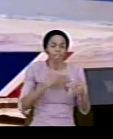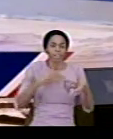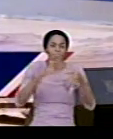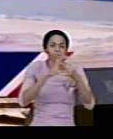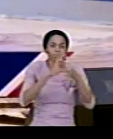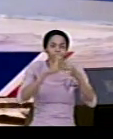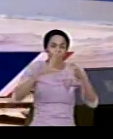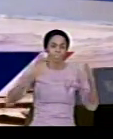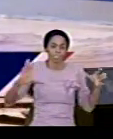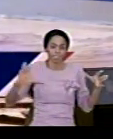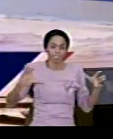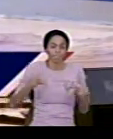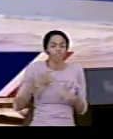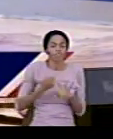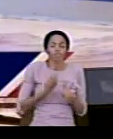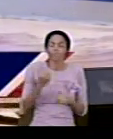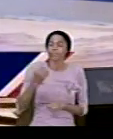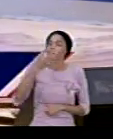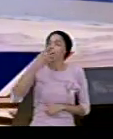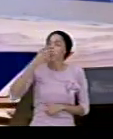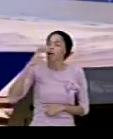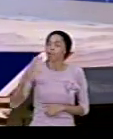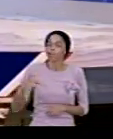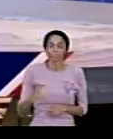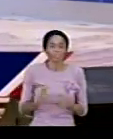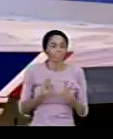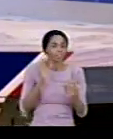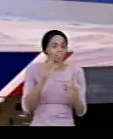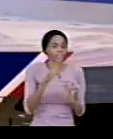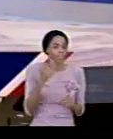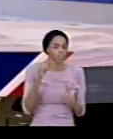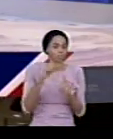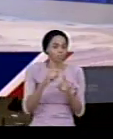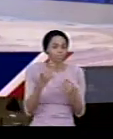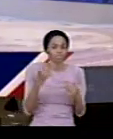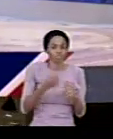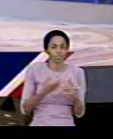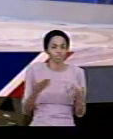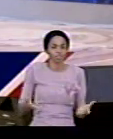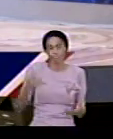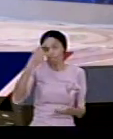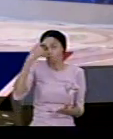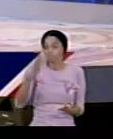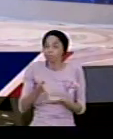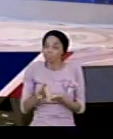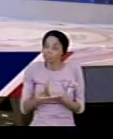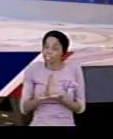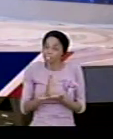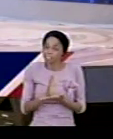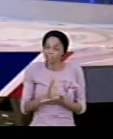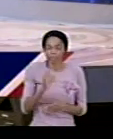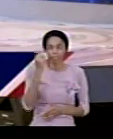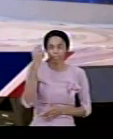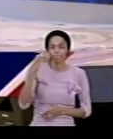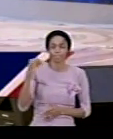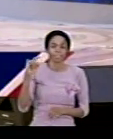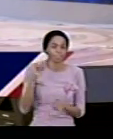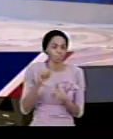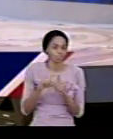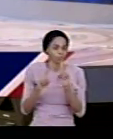from the curse. There are three things we're looking at for proper understanding. Number